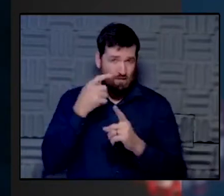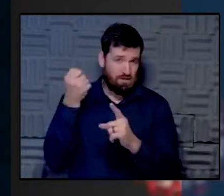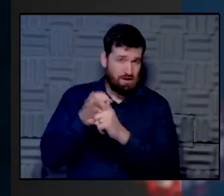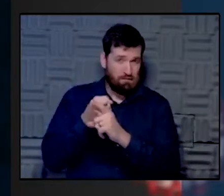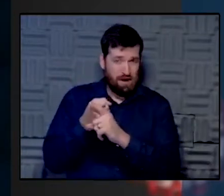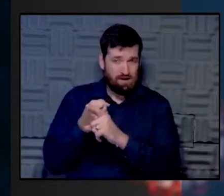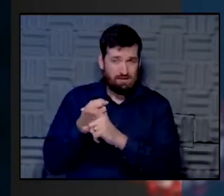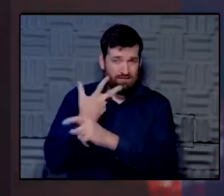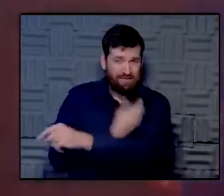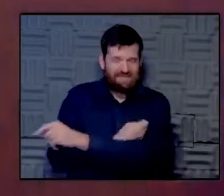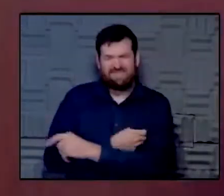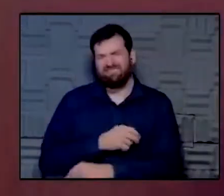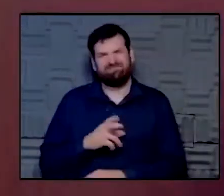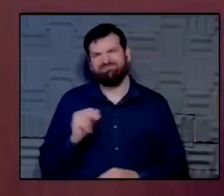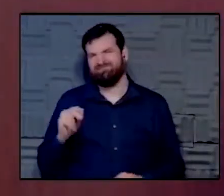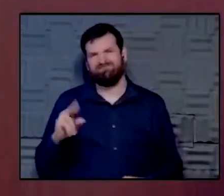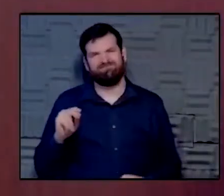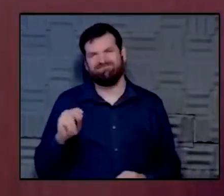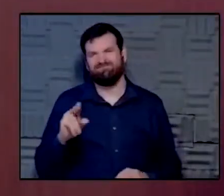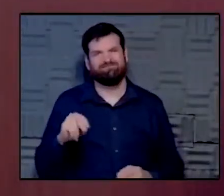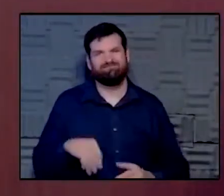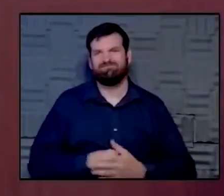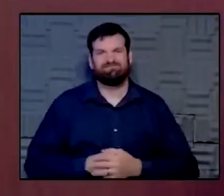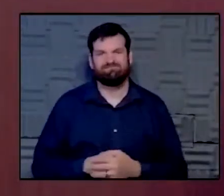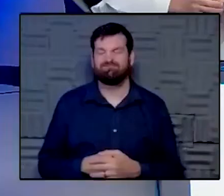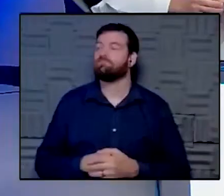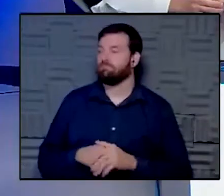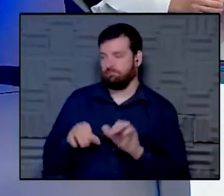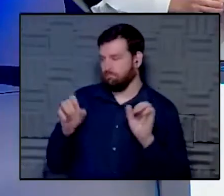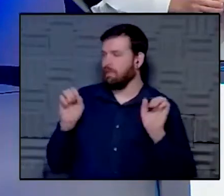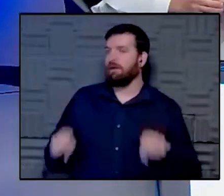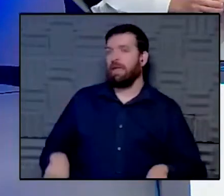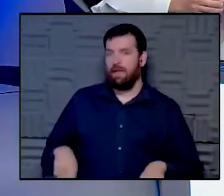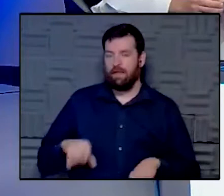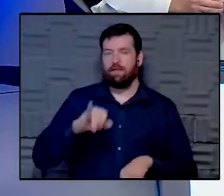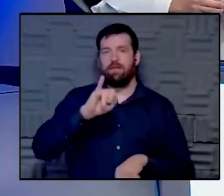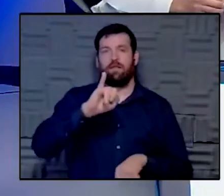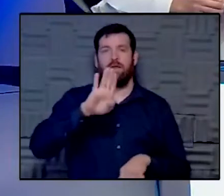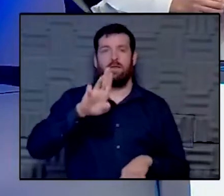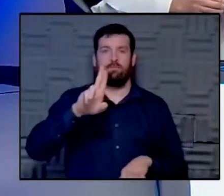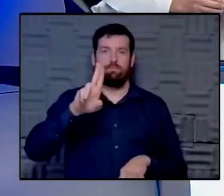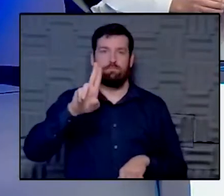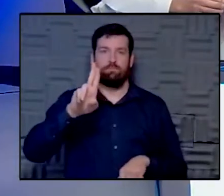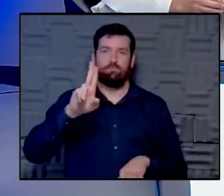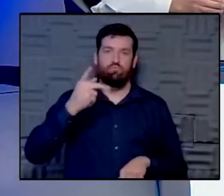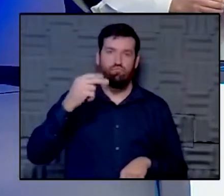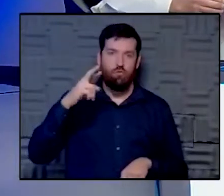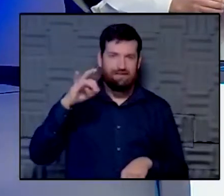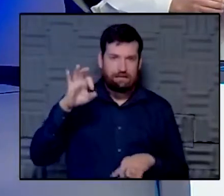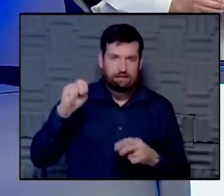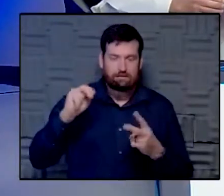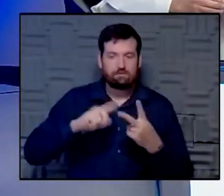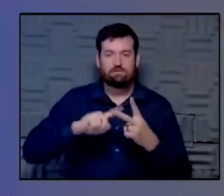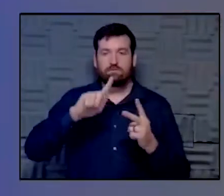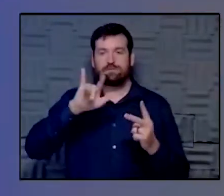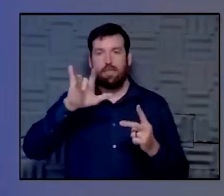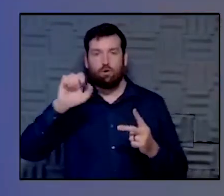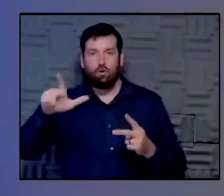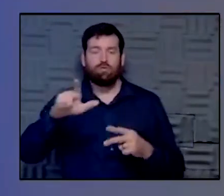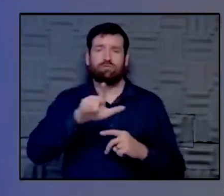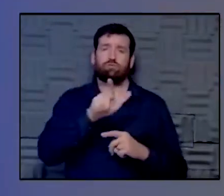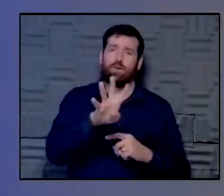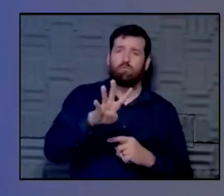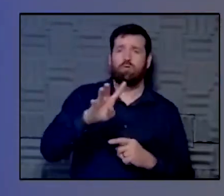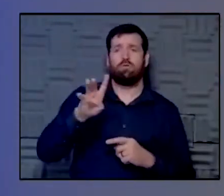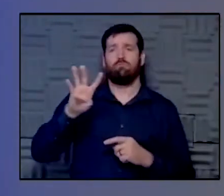the efficacy of the vaccine. Yes, you can take ibuprofen or Tylenol for 24 or 48 hours